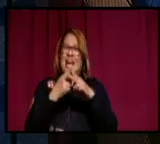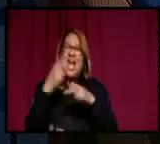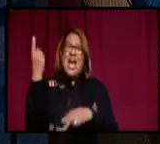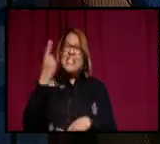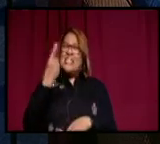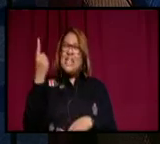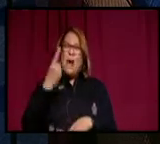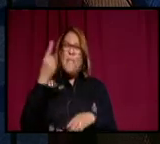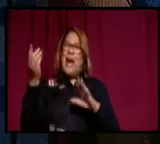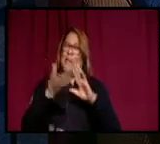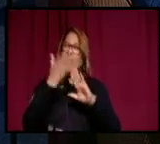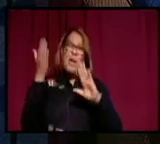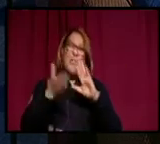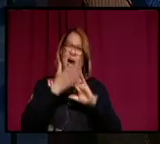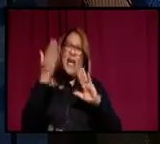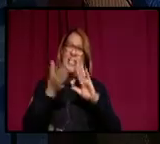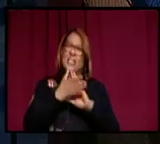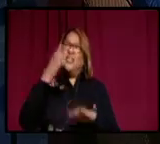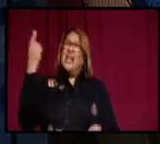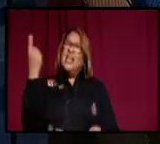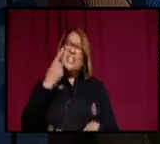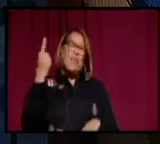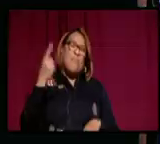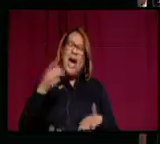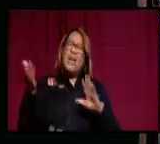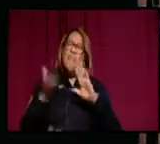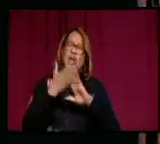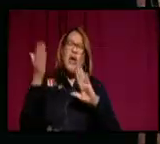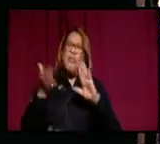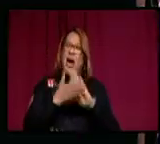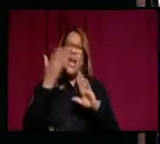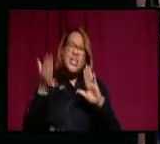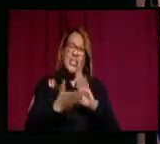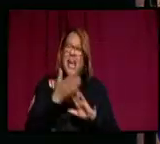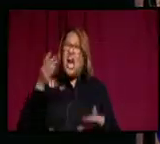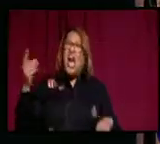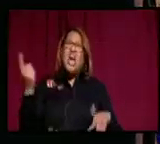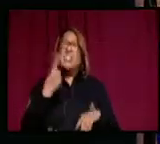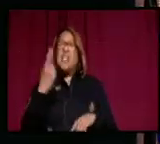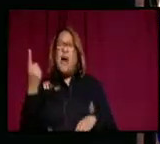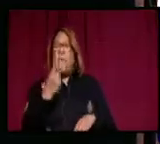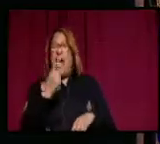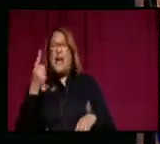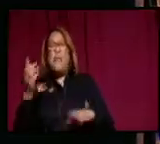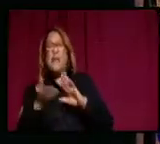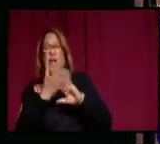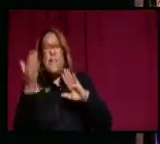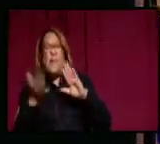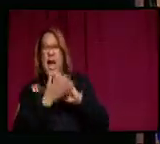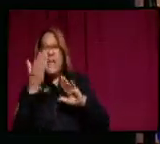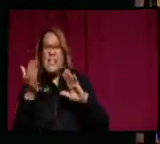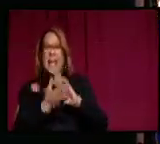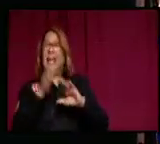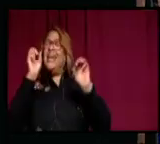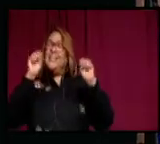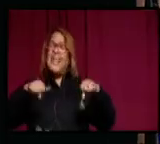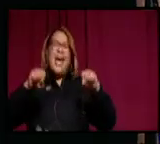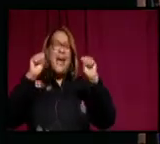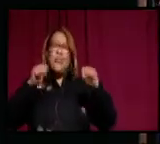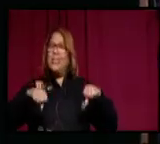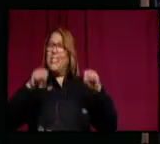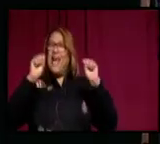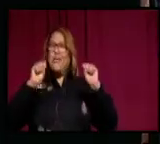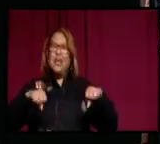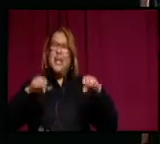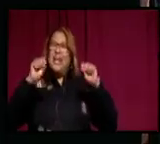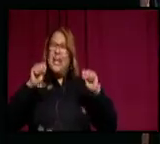Somebody put a praise on it. Somebody put a praise on it. Somebody put a praise on it. He's able to do it.